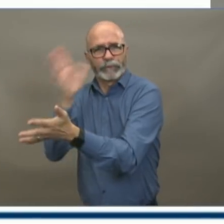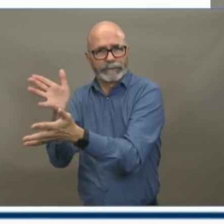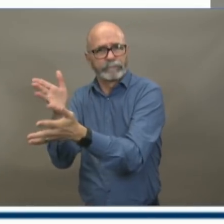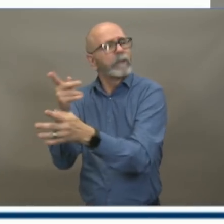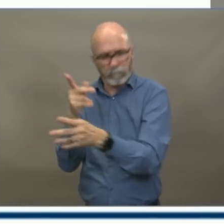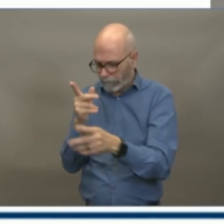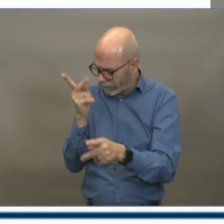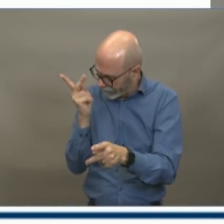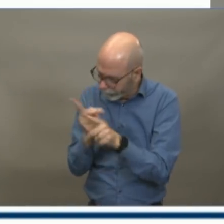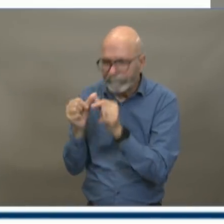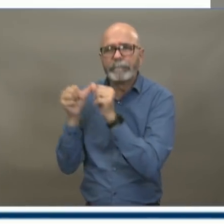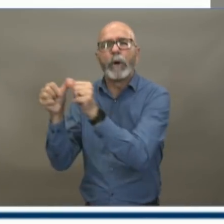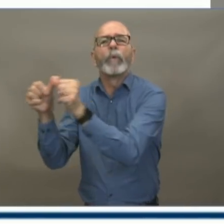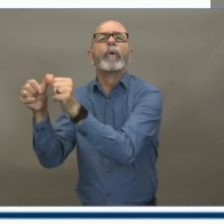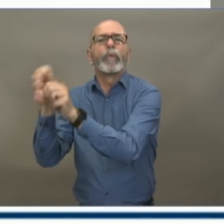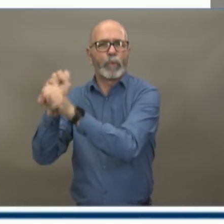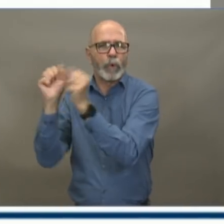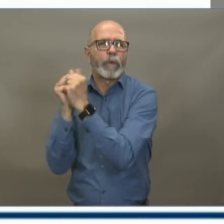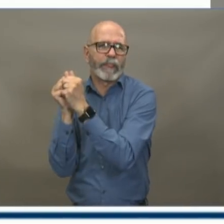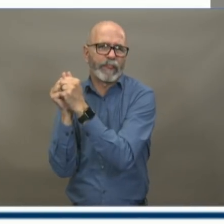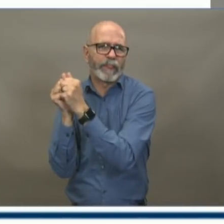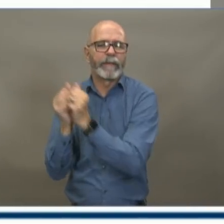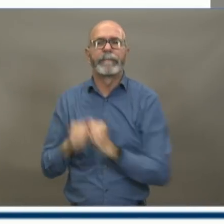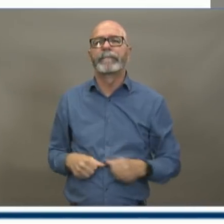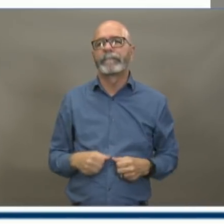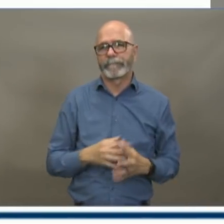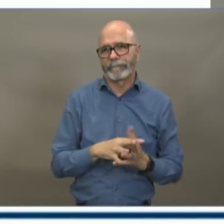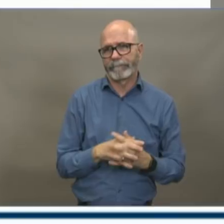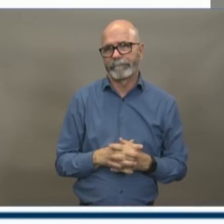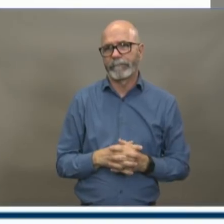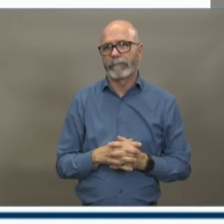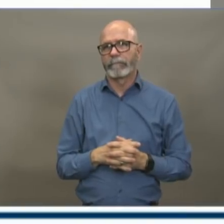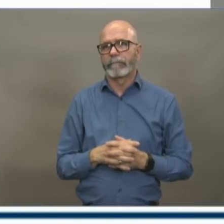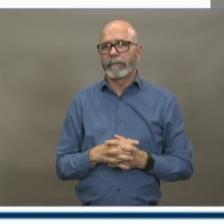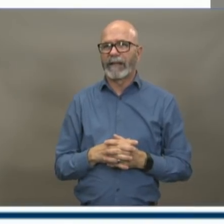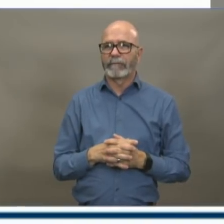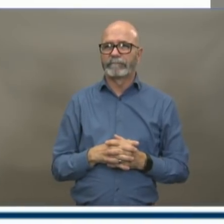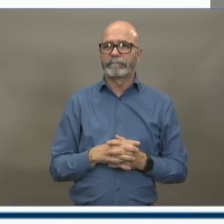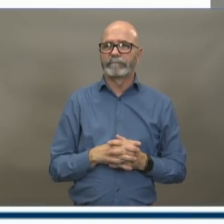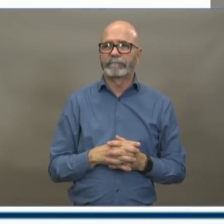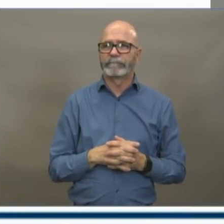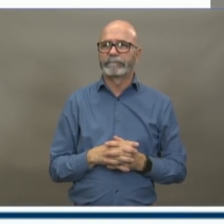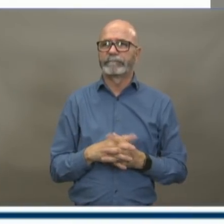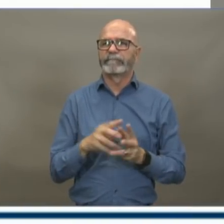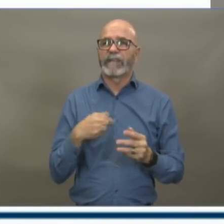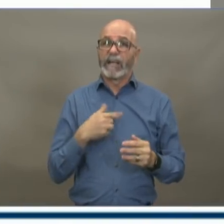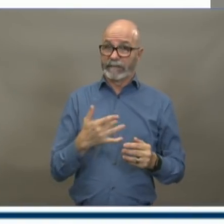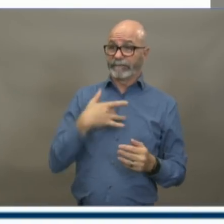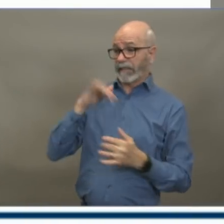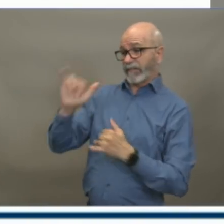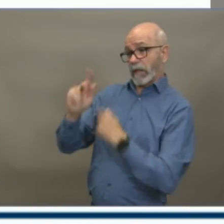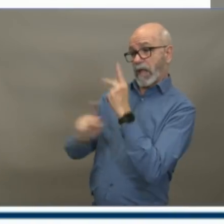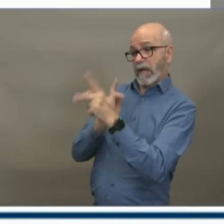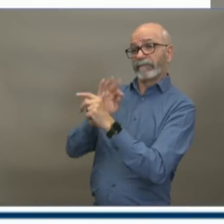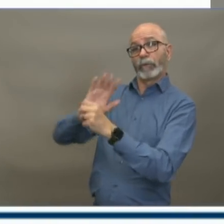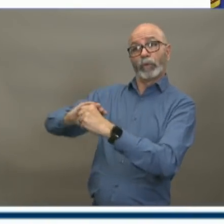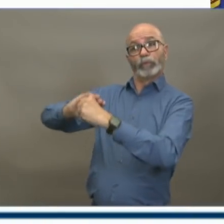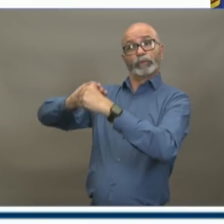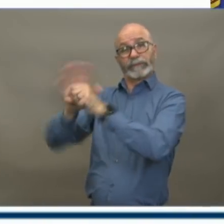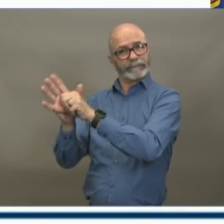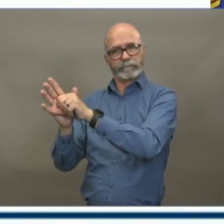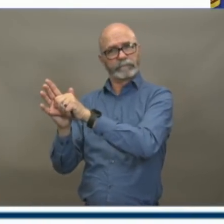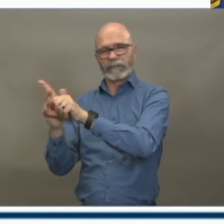so in engaging our First Nations communities in the whole COVID response and around vaccination. Go ahead, Shayna, with your